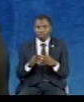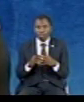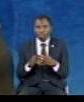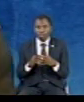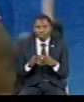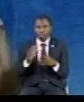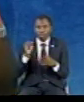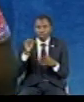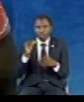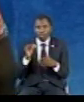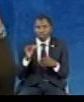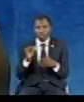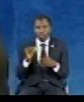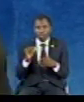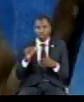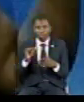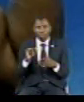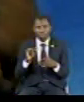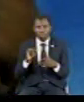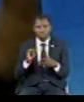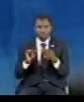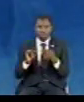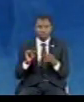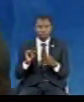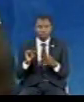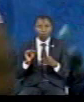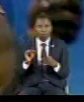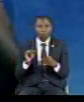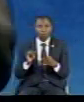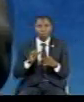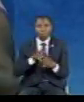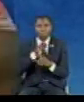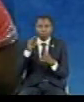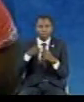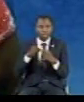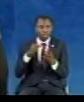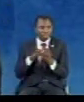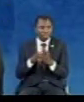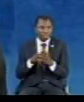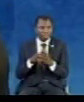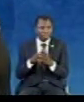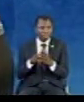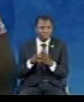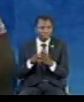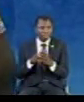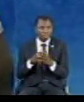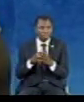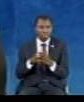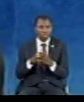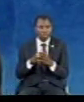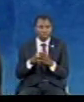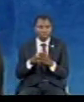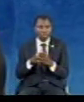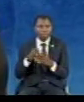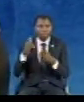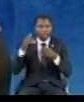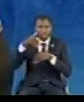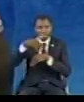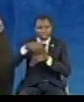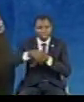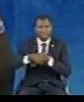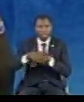So I throw away the stick. When we call each site, our yard where would they sleep? Night it all fall.